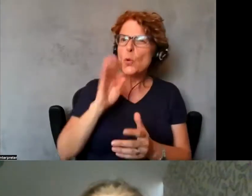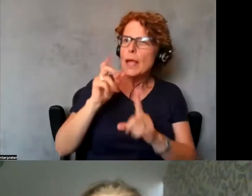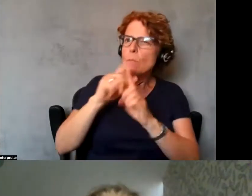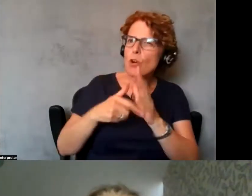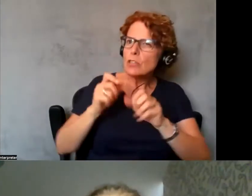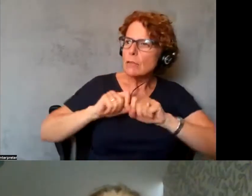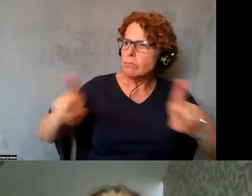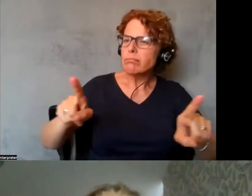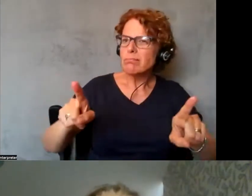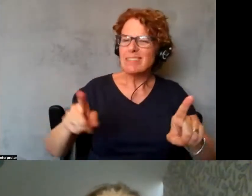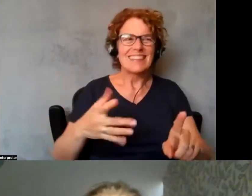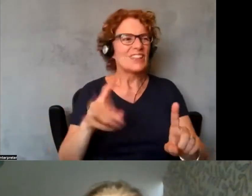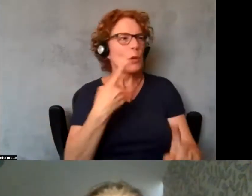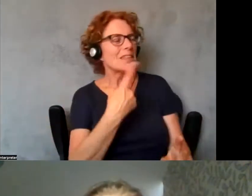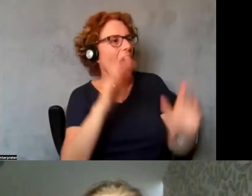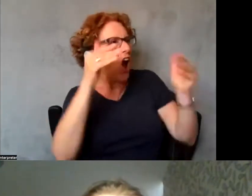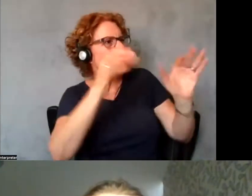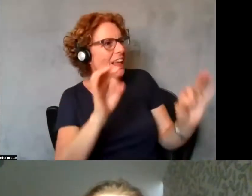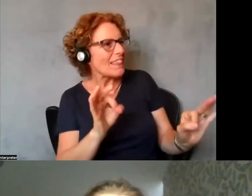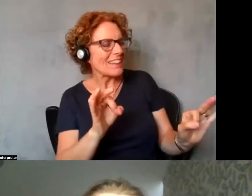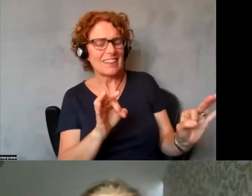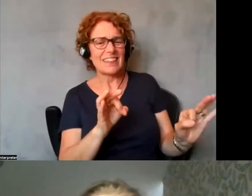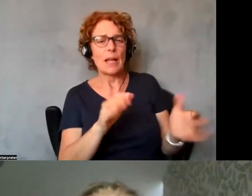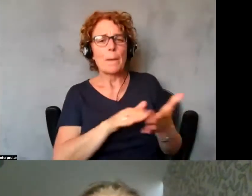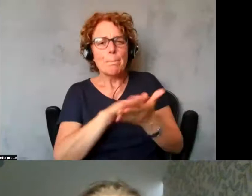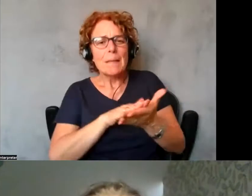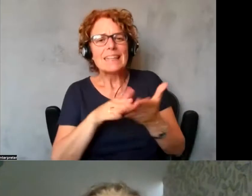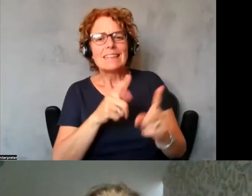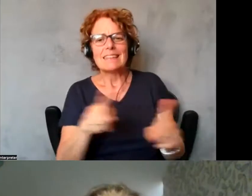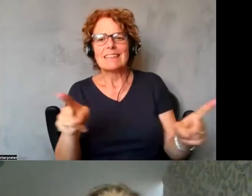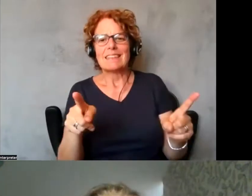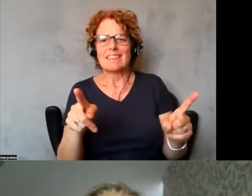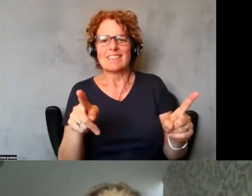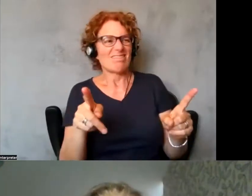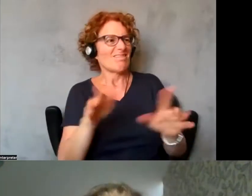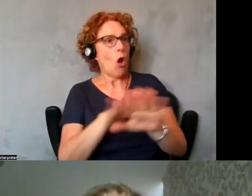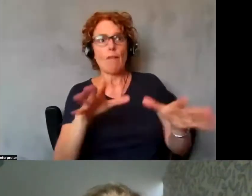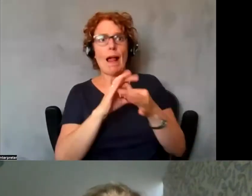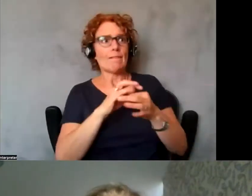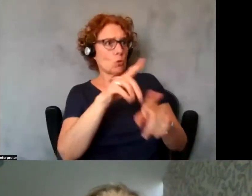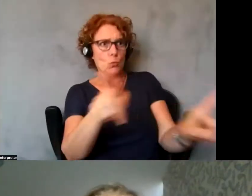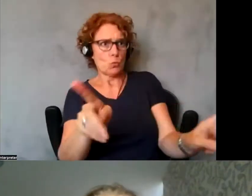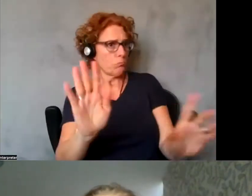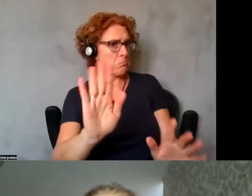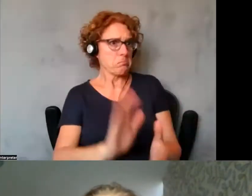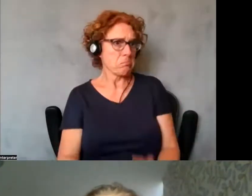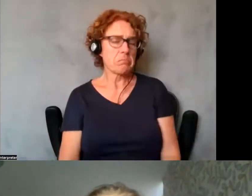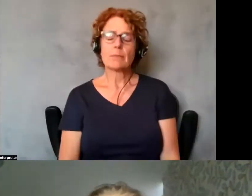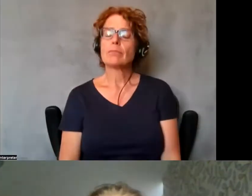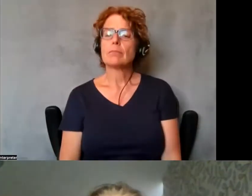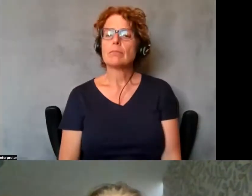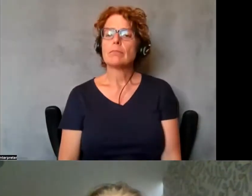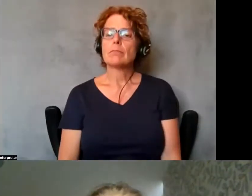that don't mention Ushers, it doesn't necessarily mean that the findings won't be relevant. Our